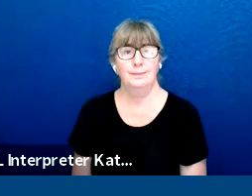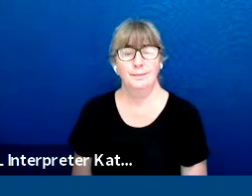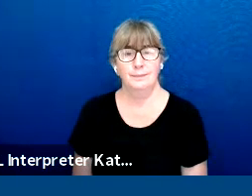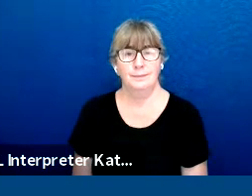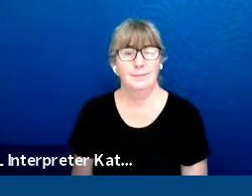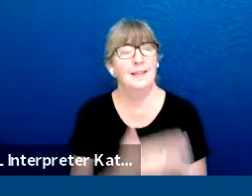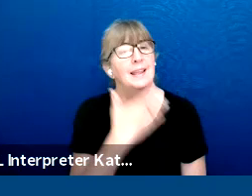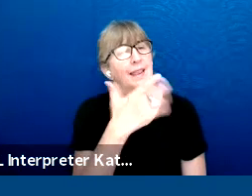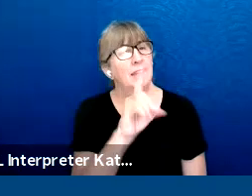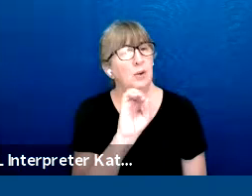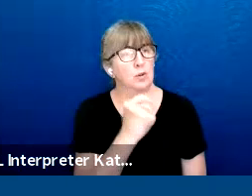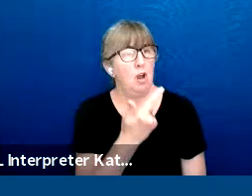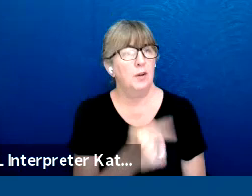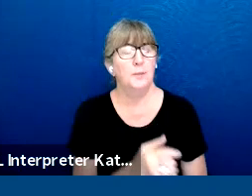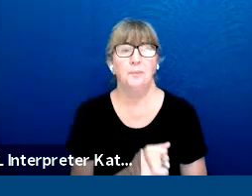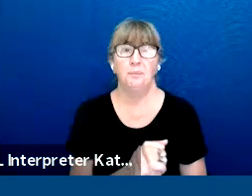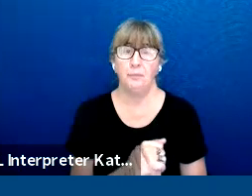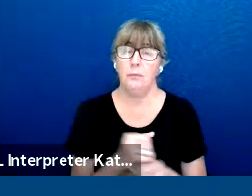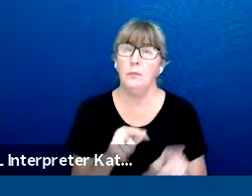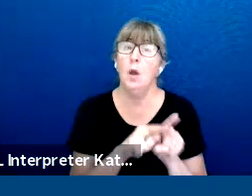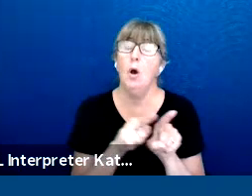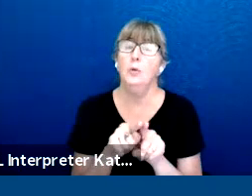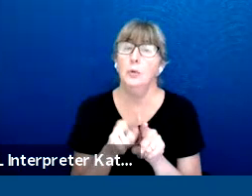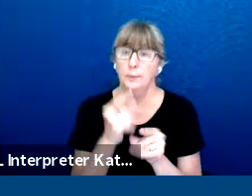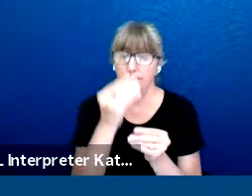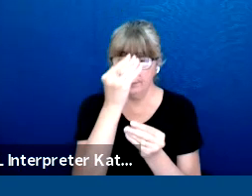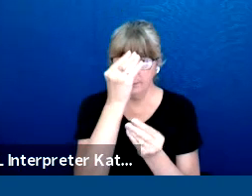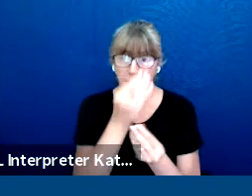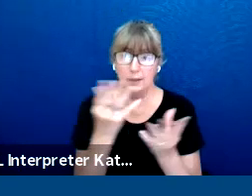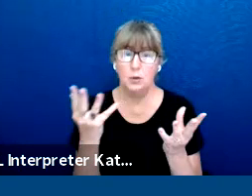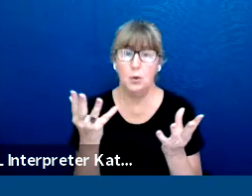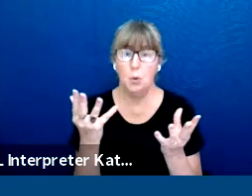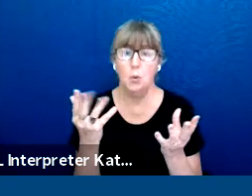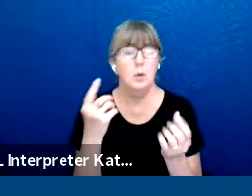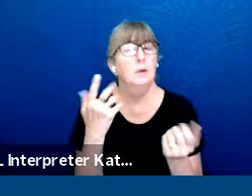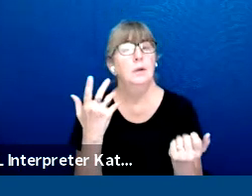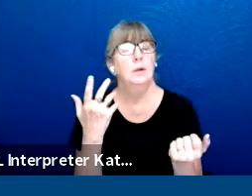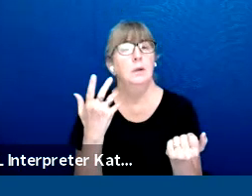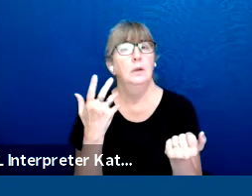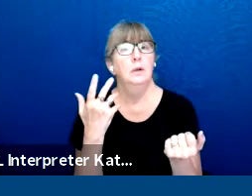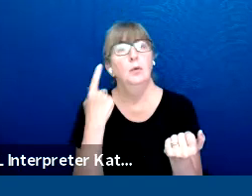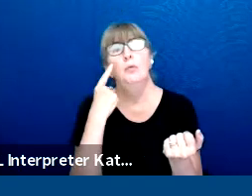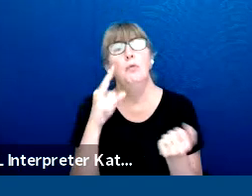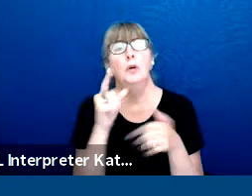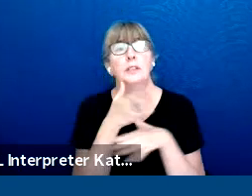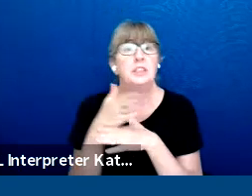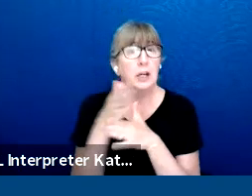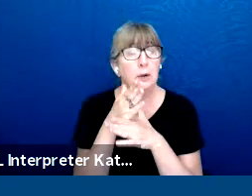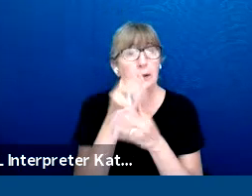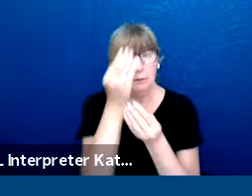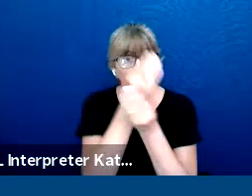Thanks so much, Doug. Also, I wanted to add in the spirit of sharing more information, we will be